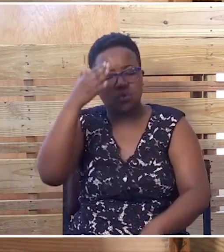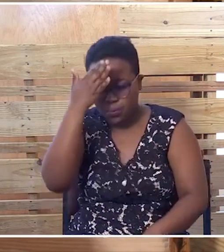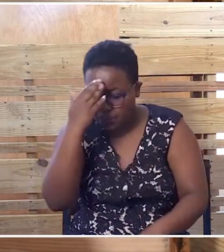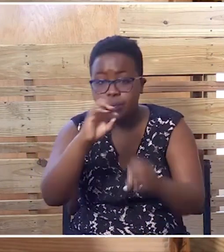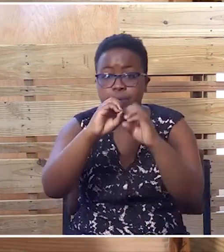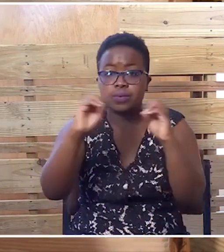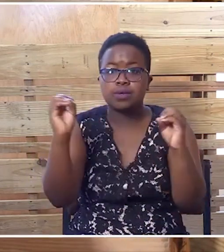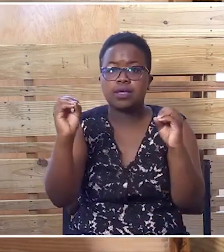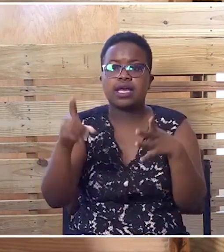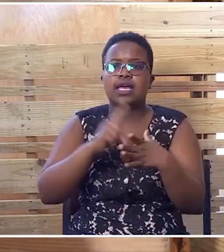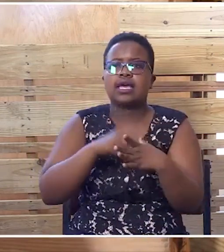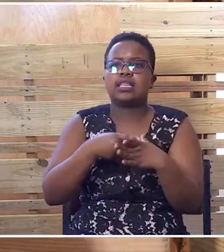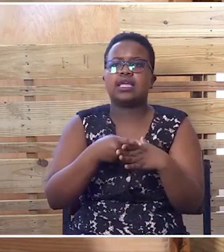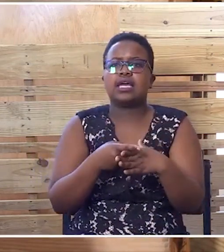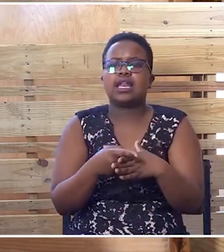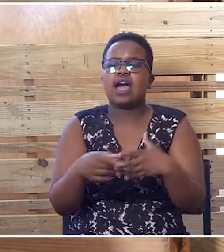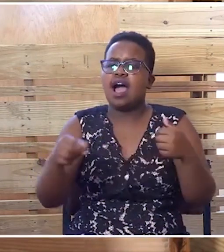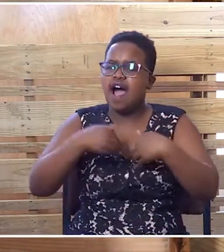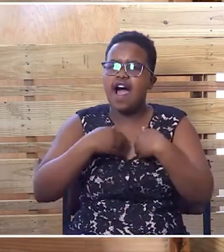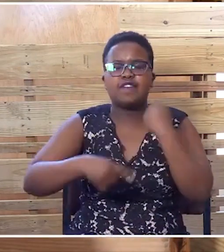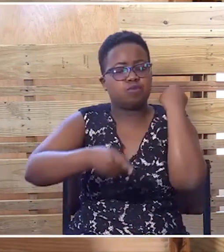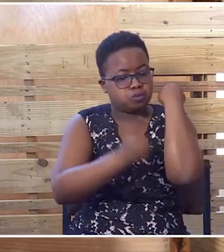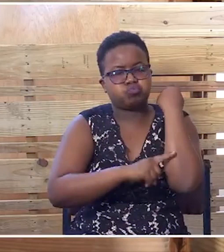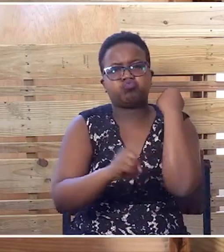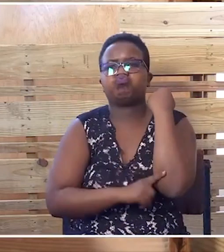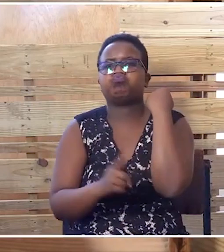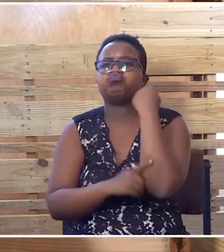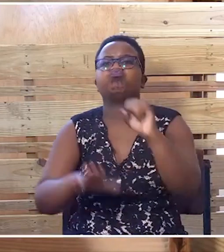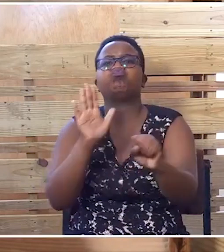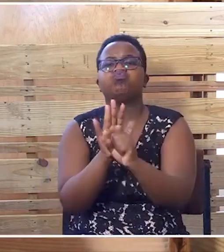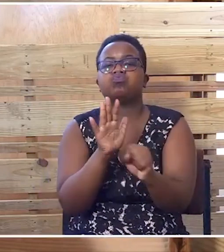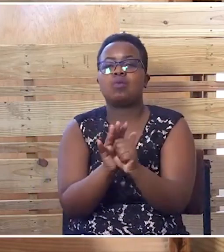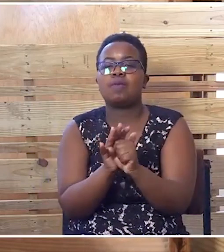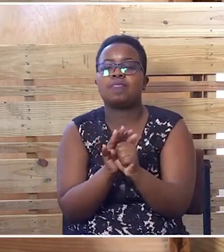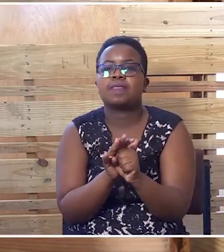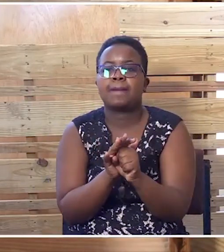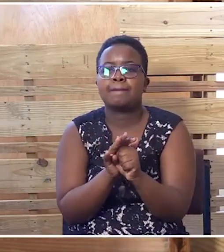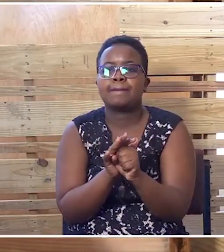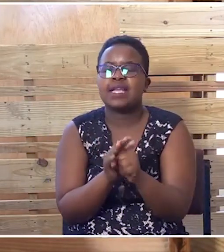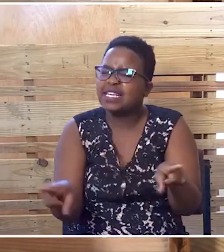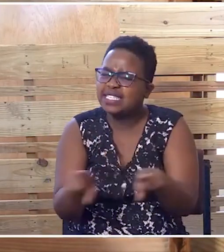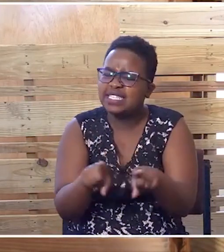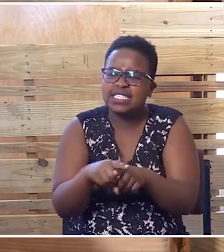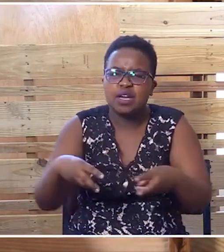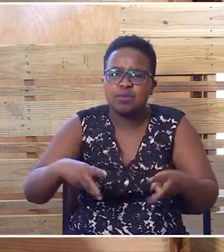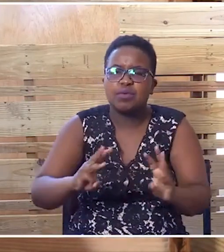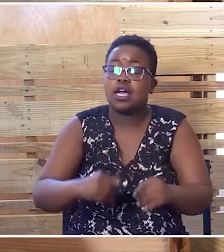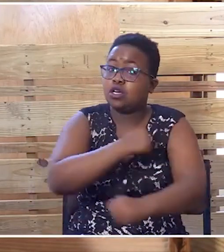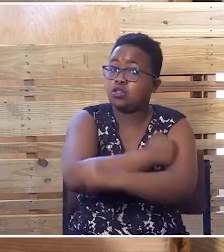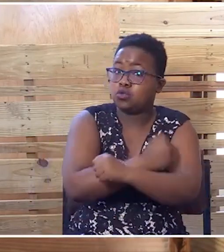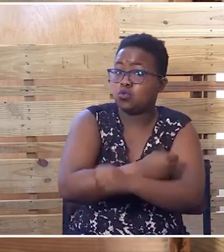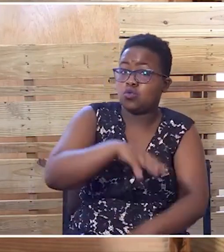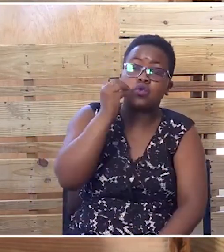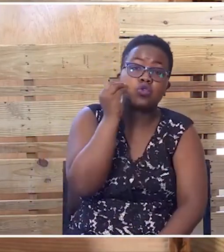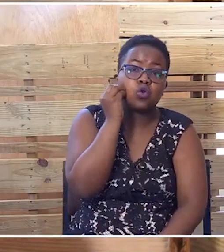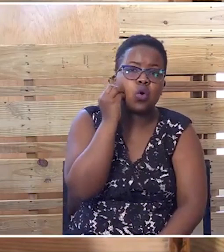always results to trouble and also results to punishment, which is the same way, you know, in our schools, at home and all that. And I